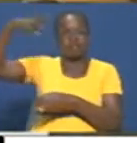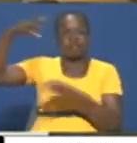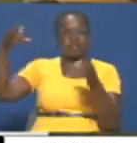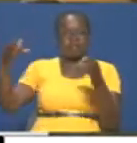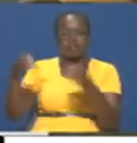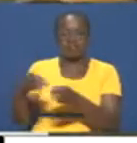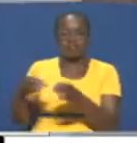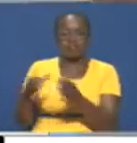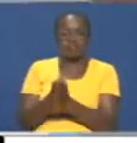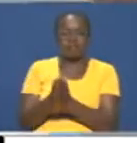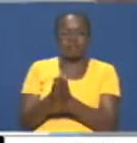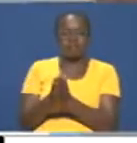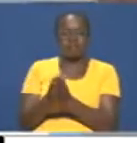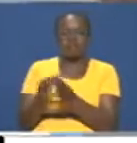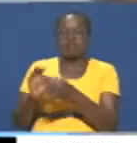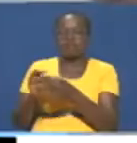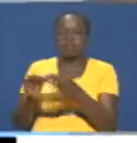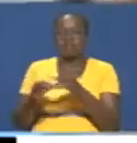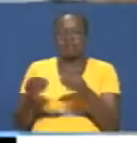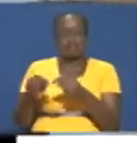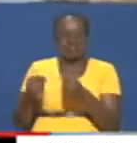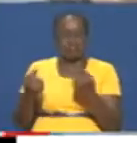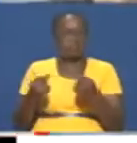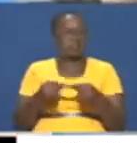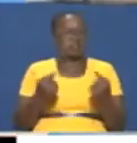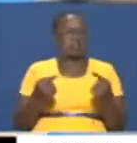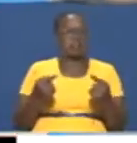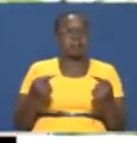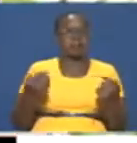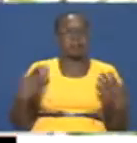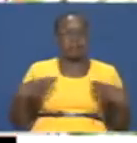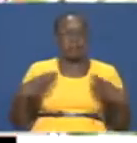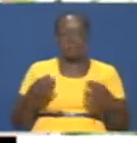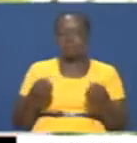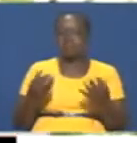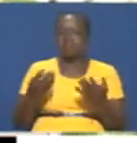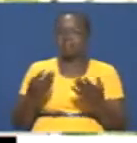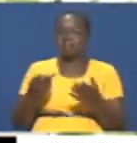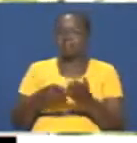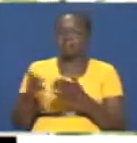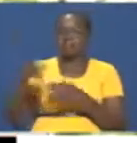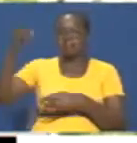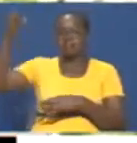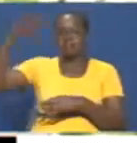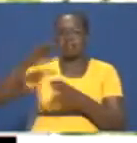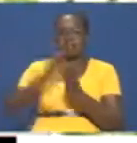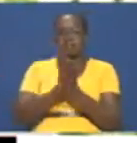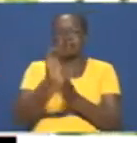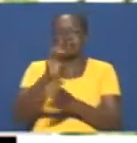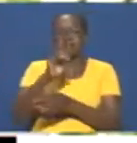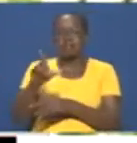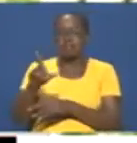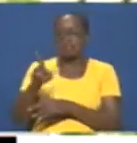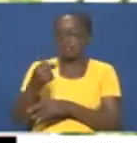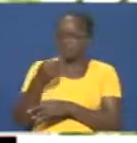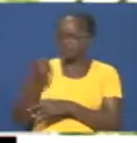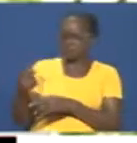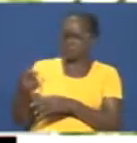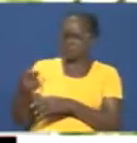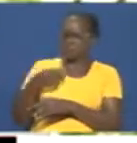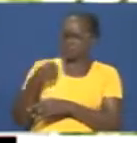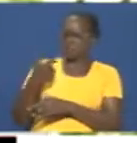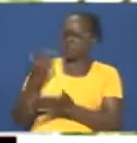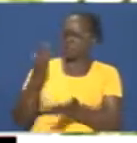of illegal connections, since many people were not paying for electricity. Unapokea bill unasema hii ni yangu kweli.